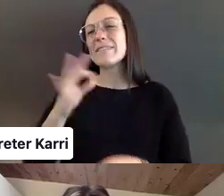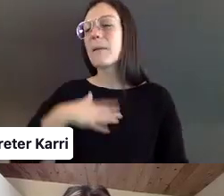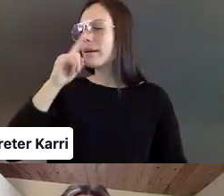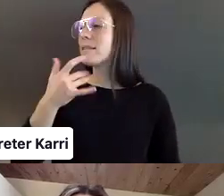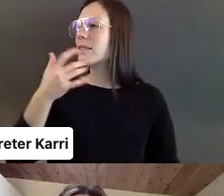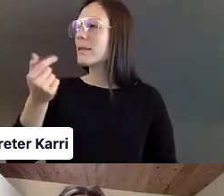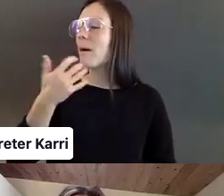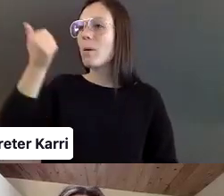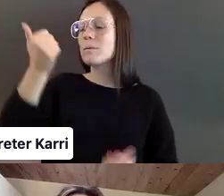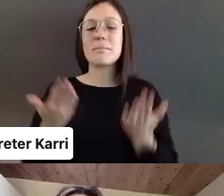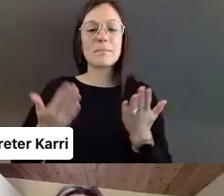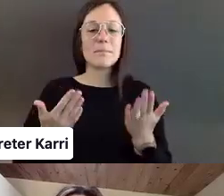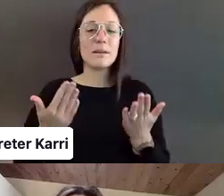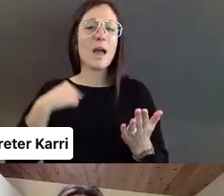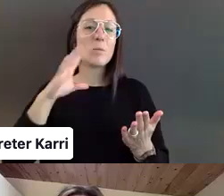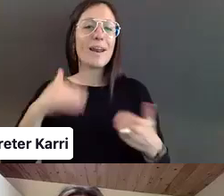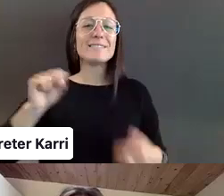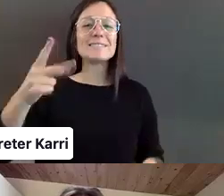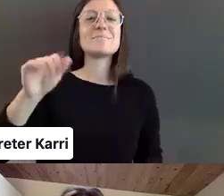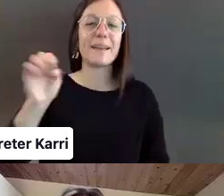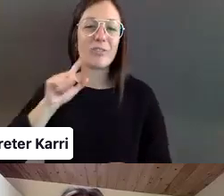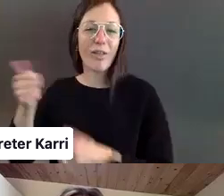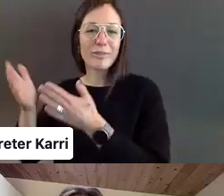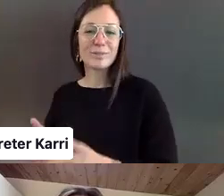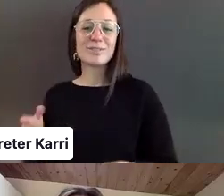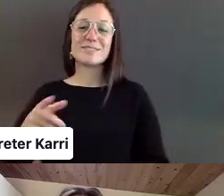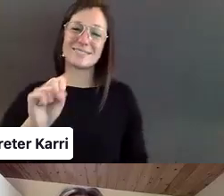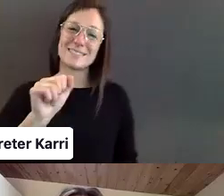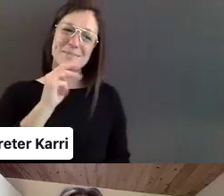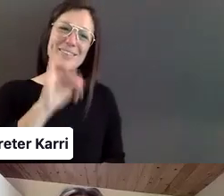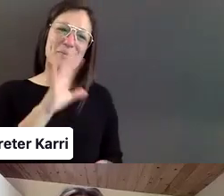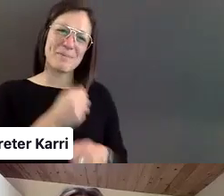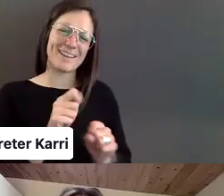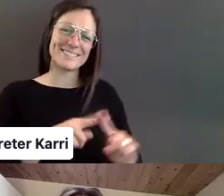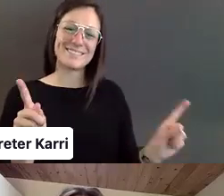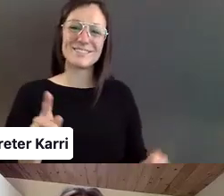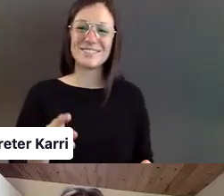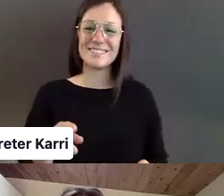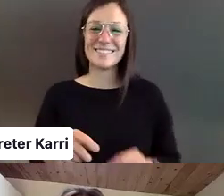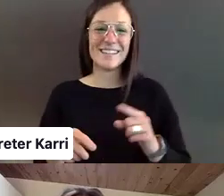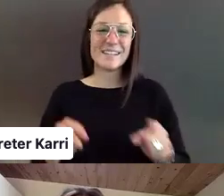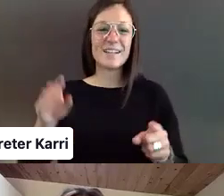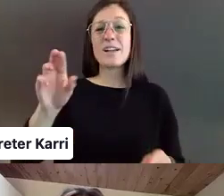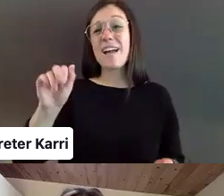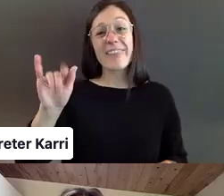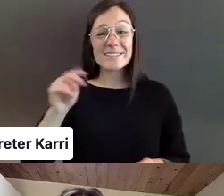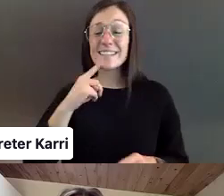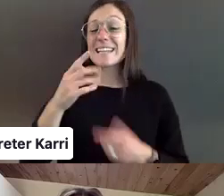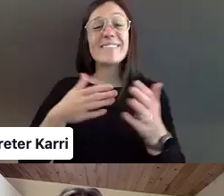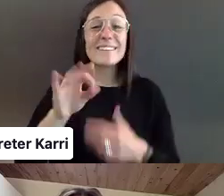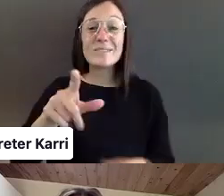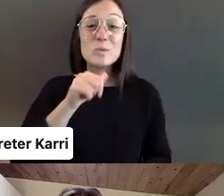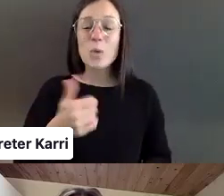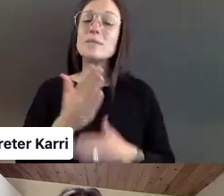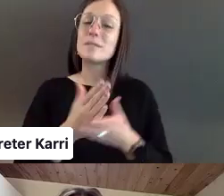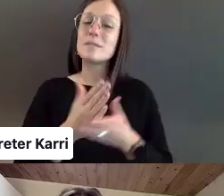would I would have space for someone else. A big difference. Yeah. Well, even if you don't, some of us desire